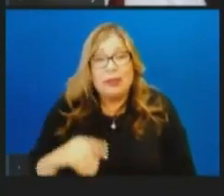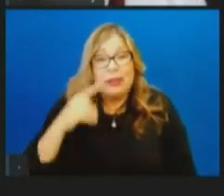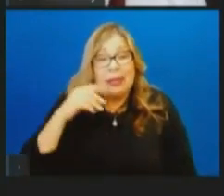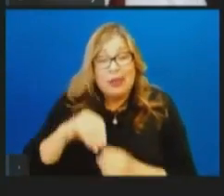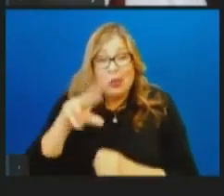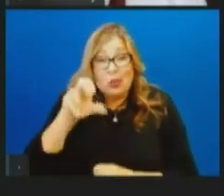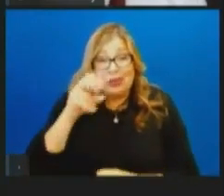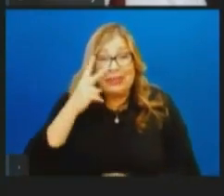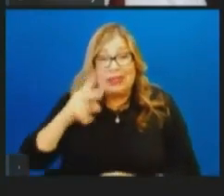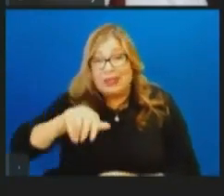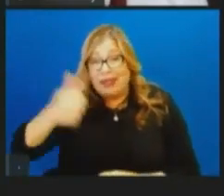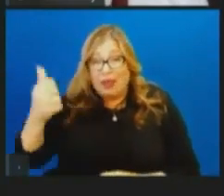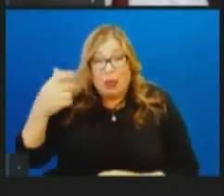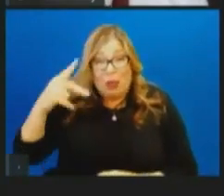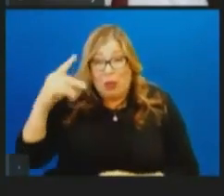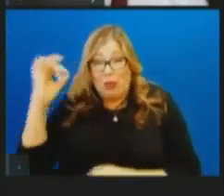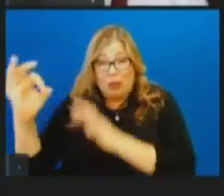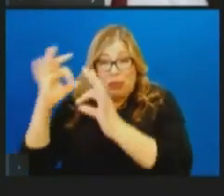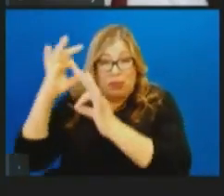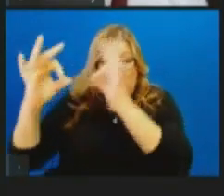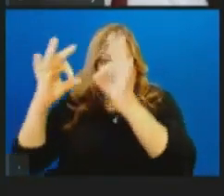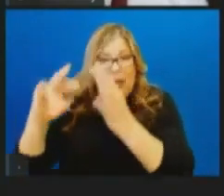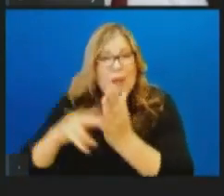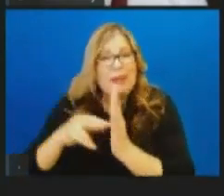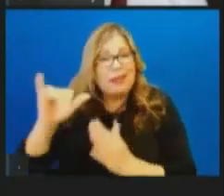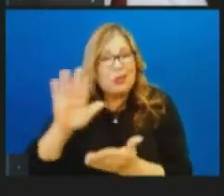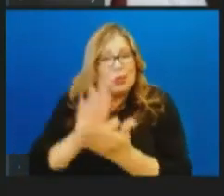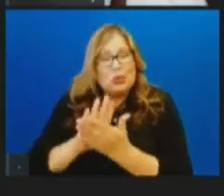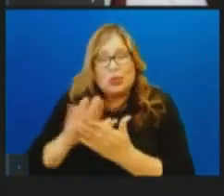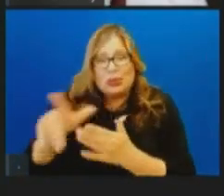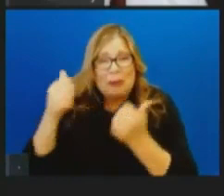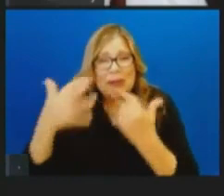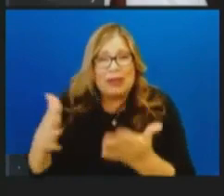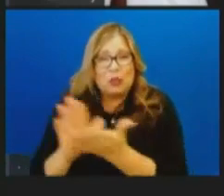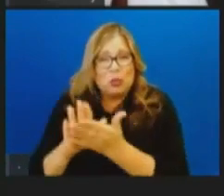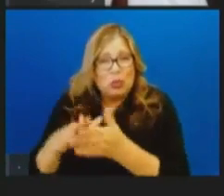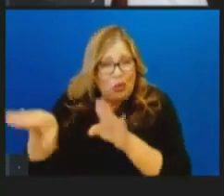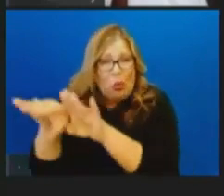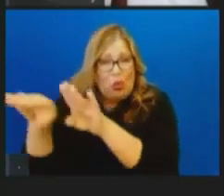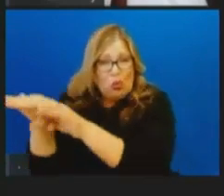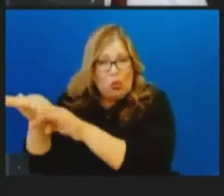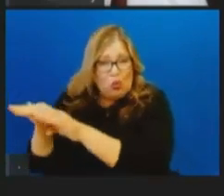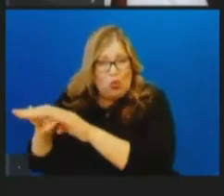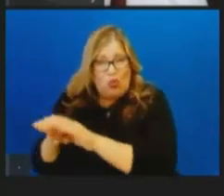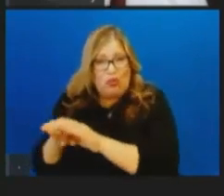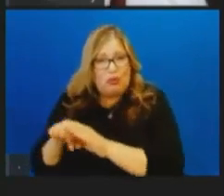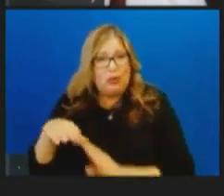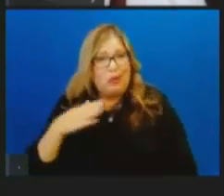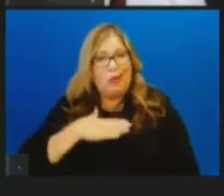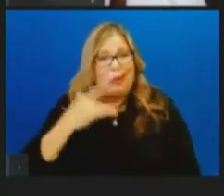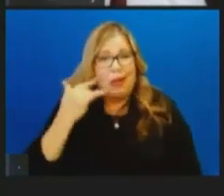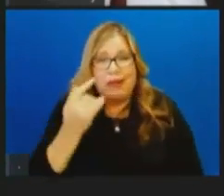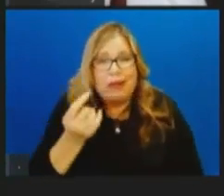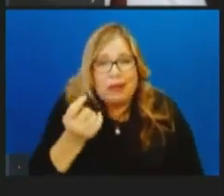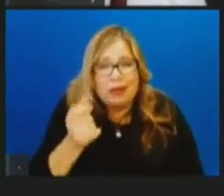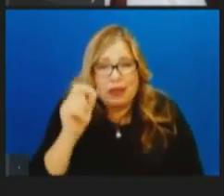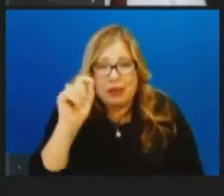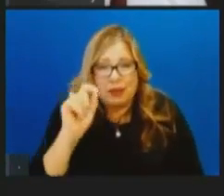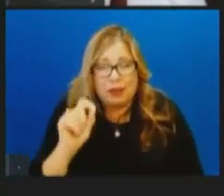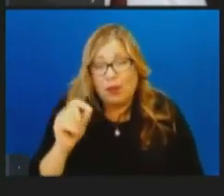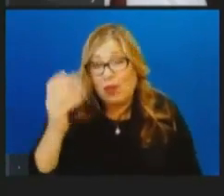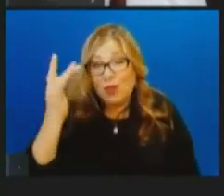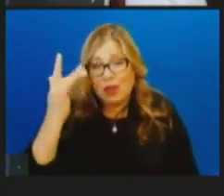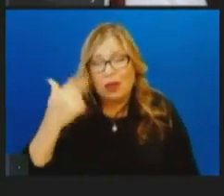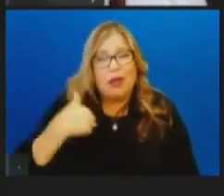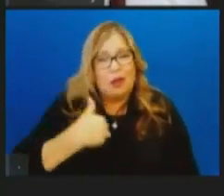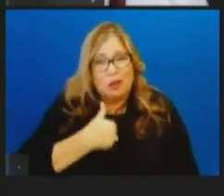that is directly related to how we have managed and supported the schools through